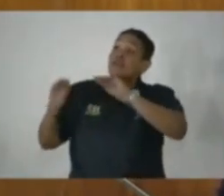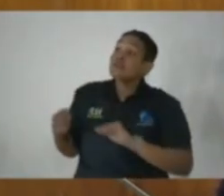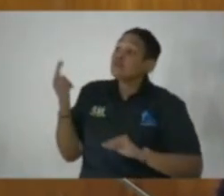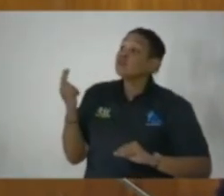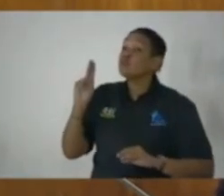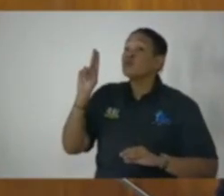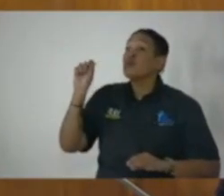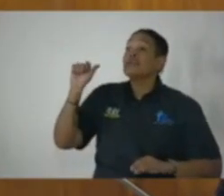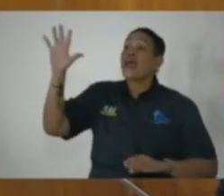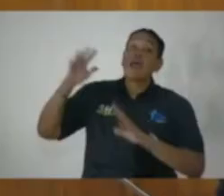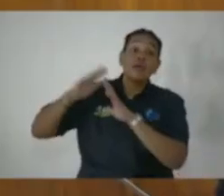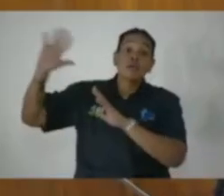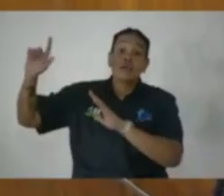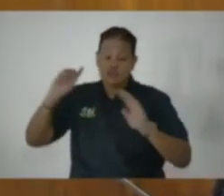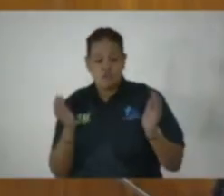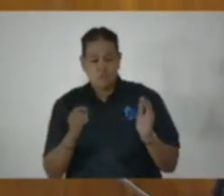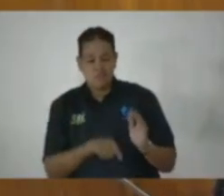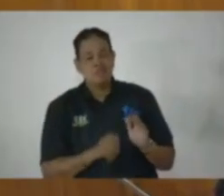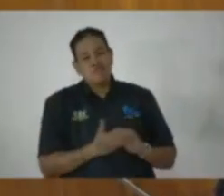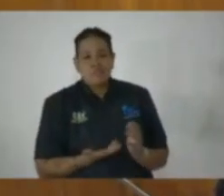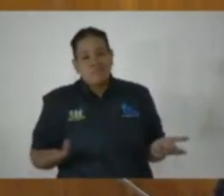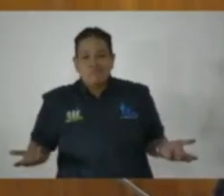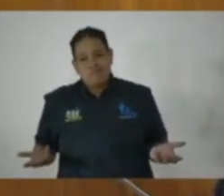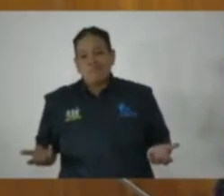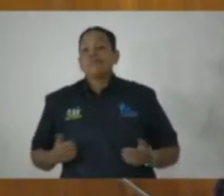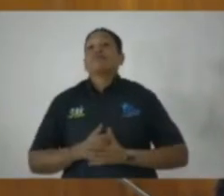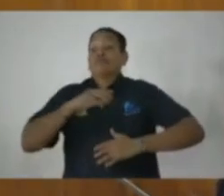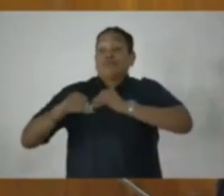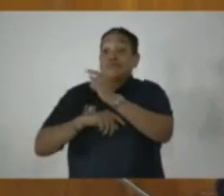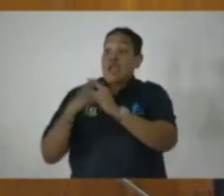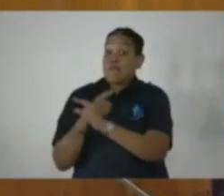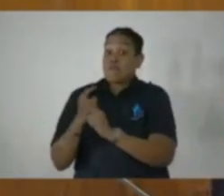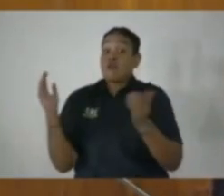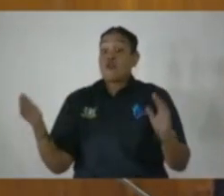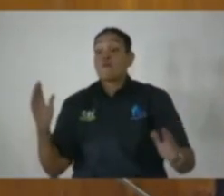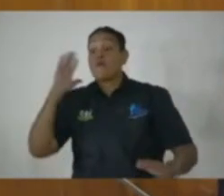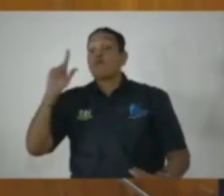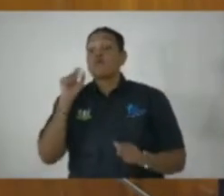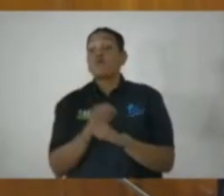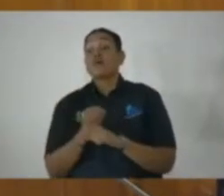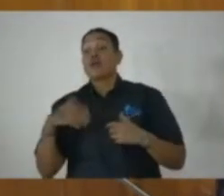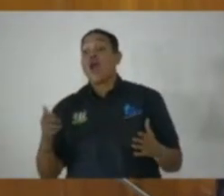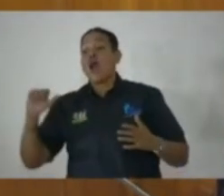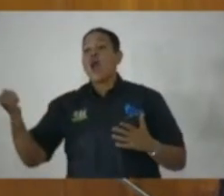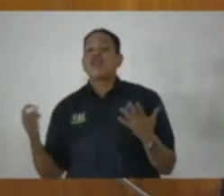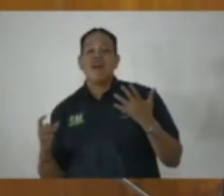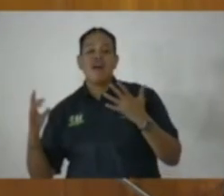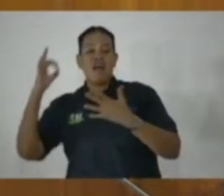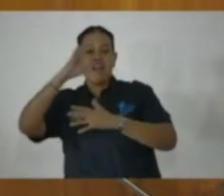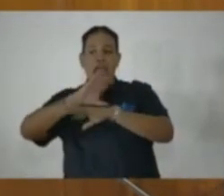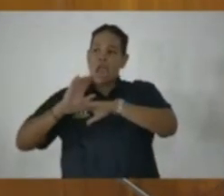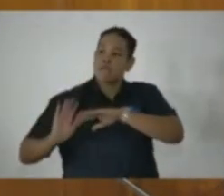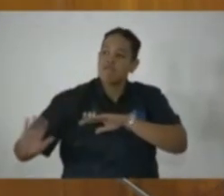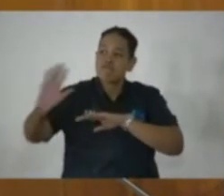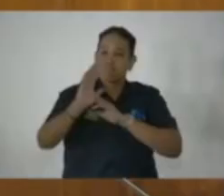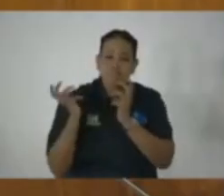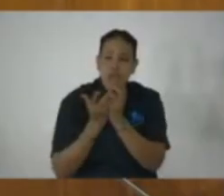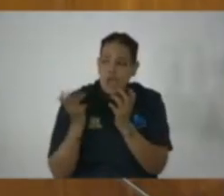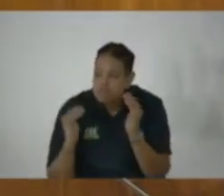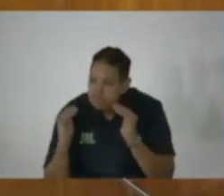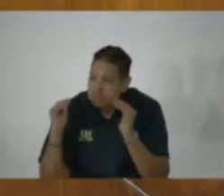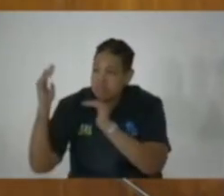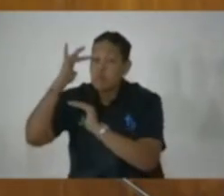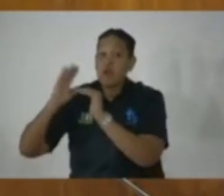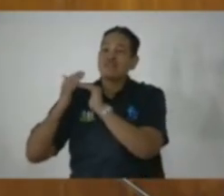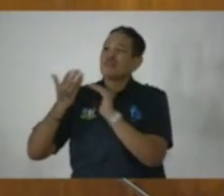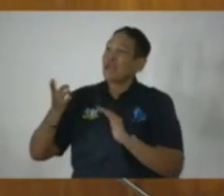the United States in comparison with Jamaica. An appropriate comparison would have been other Caribbean islands because the United States don't